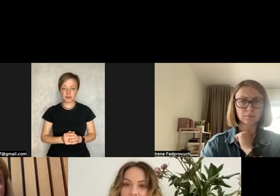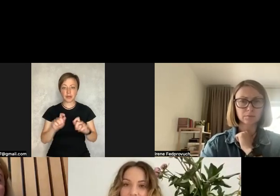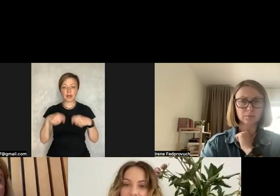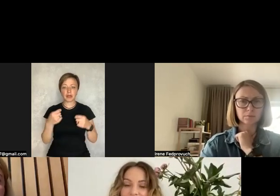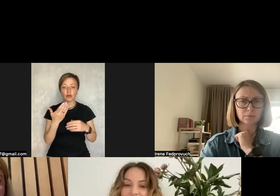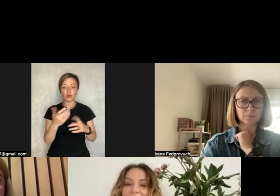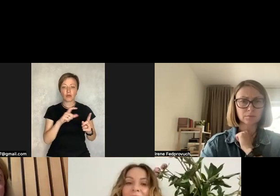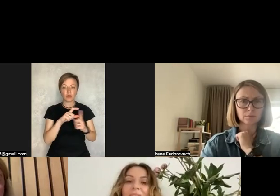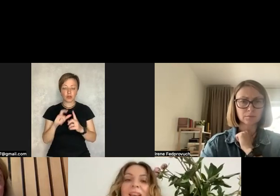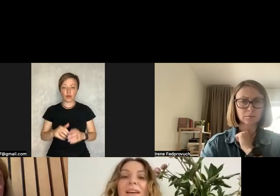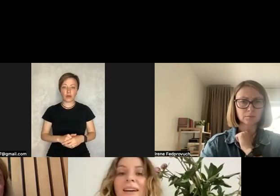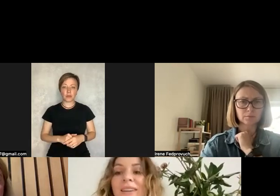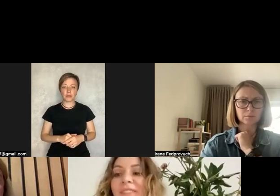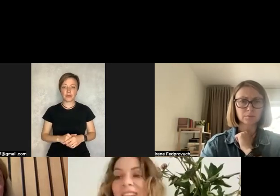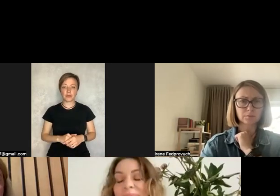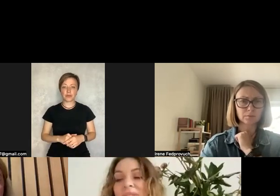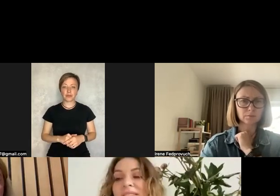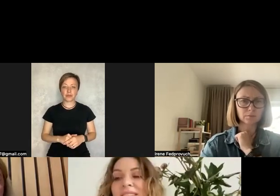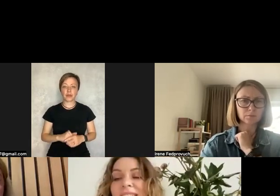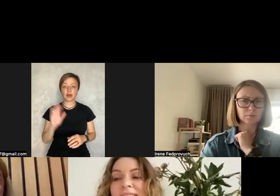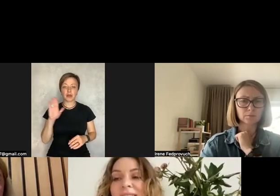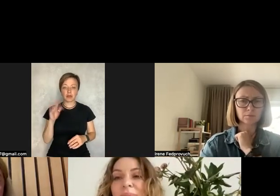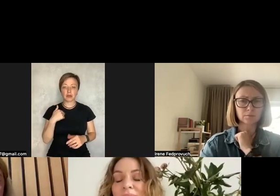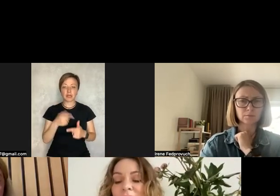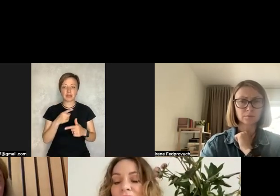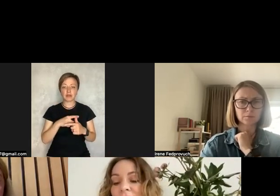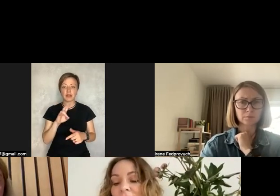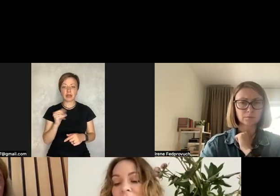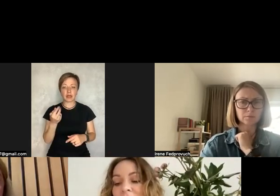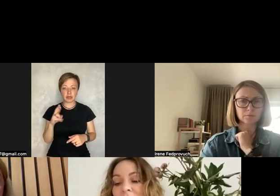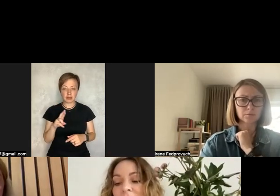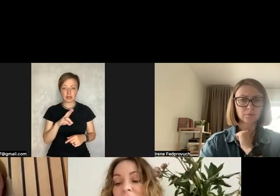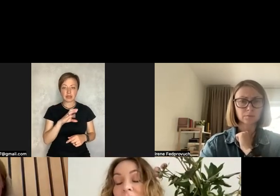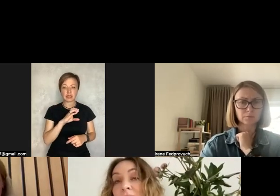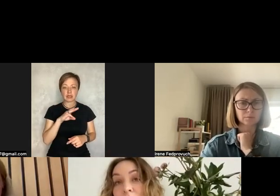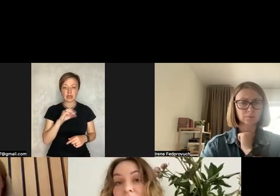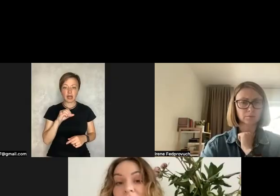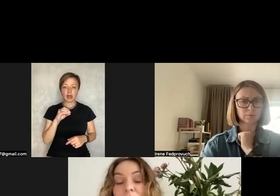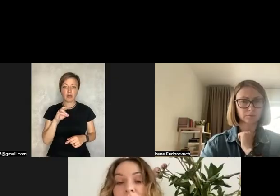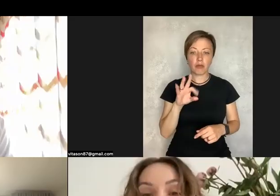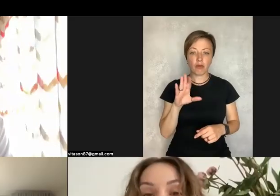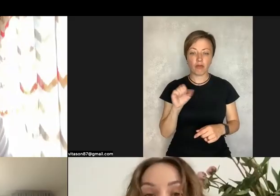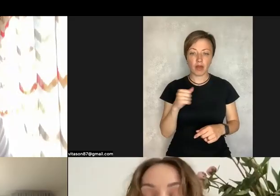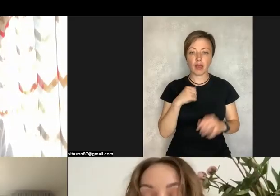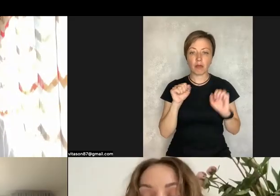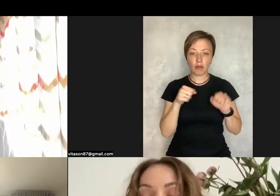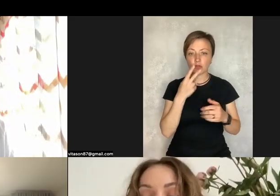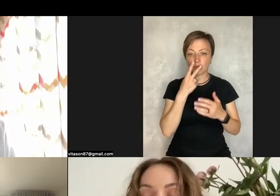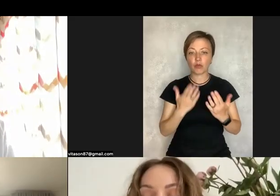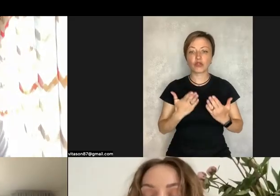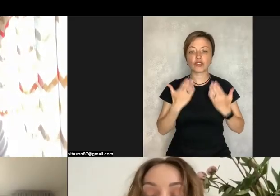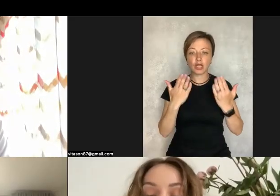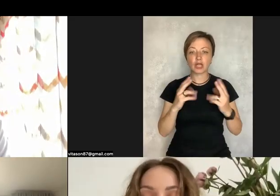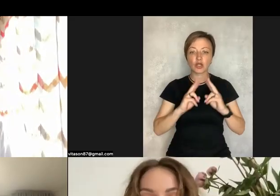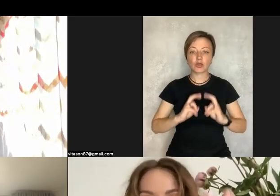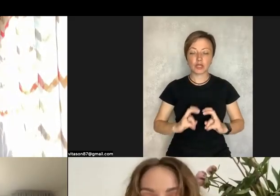Thank you, we're passing the floor to you. Hello, my name is Nastya Stupula. I had the chance